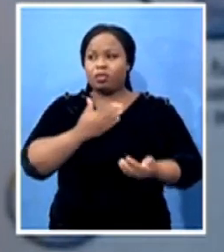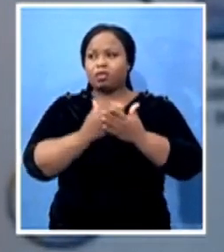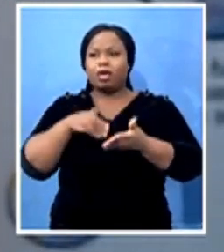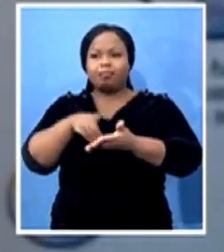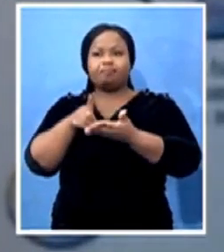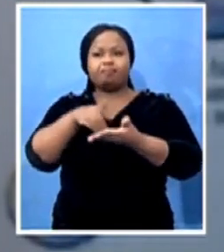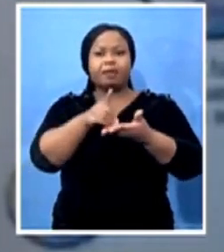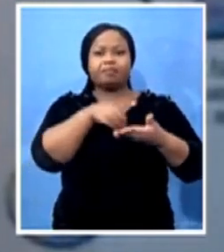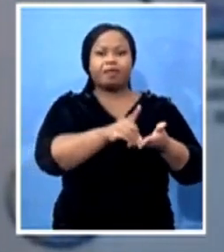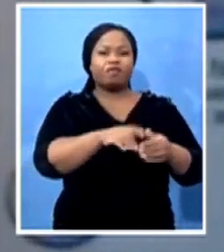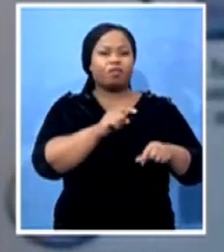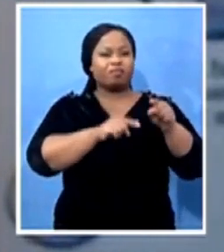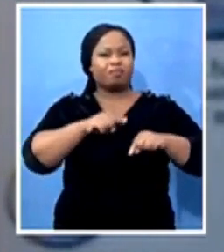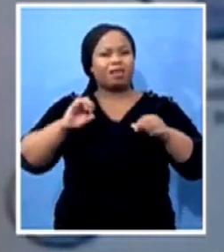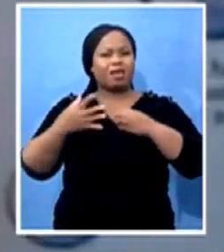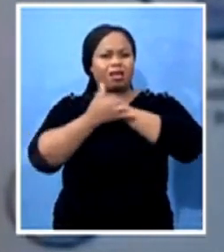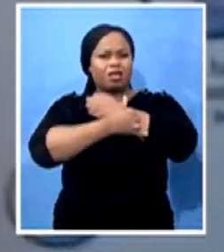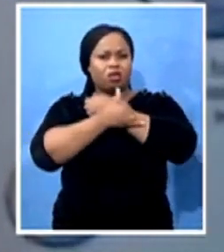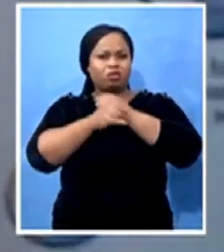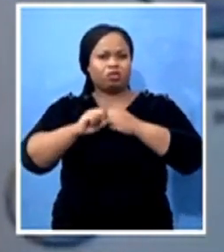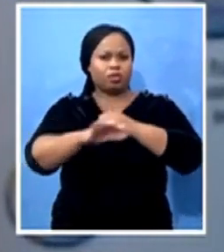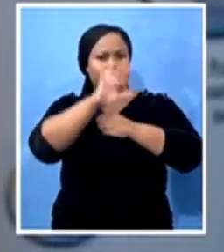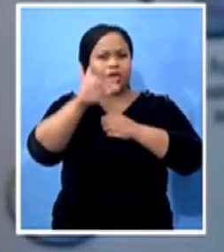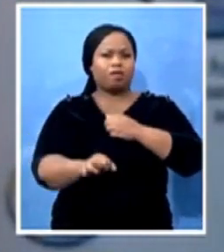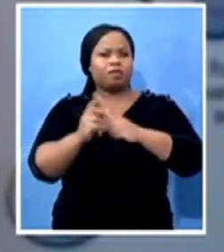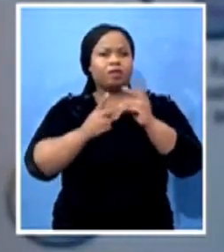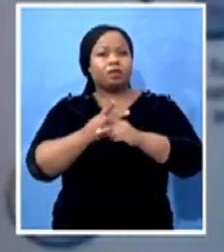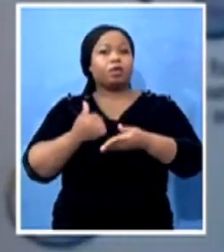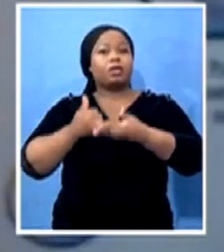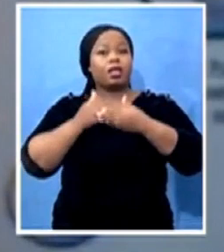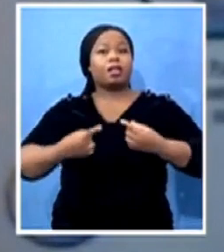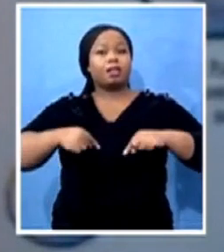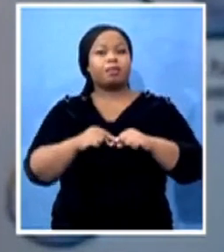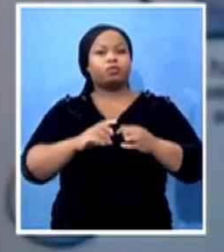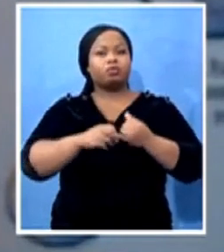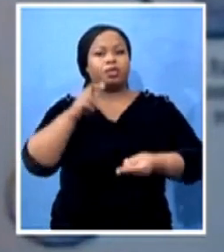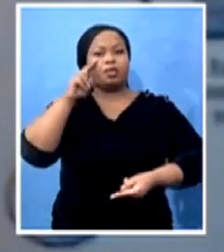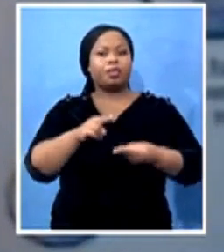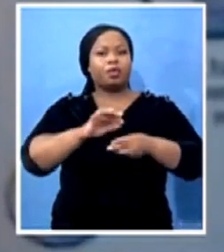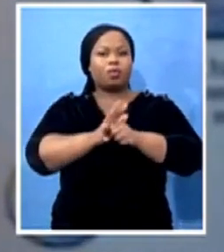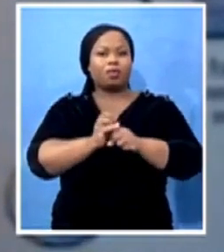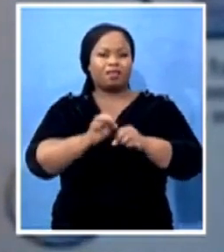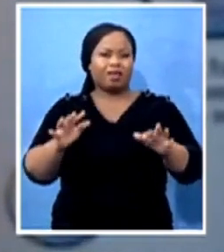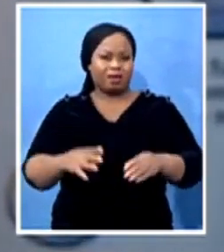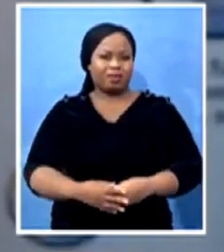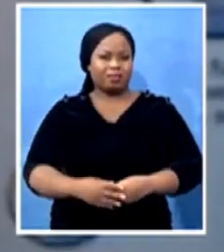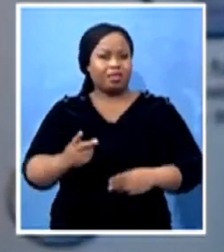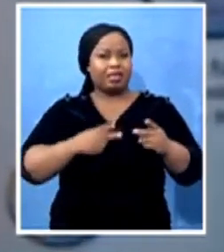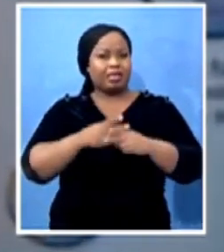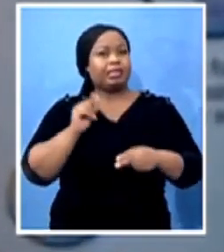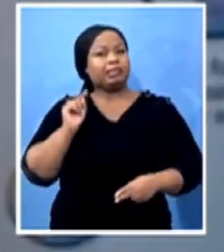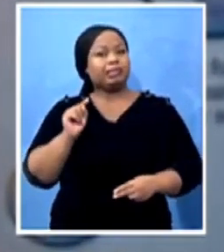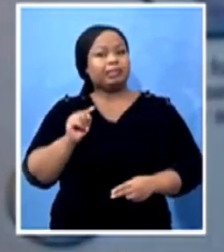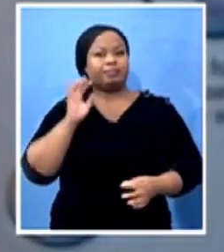to South Africa to assist in the fight against this global pandemic. And that's exactly what is going to take place here